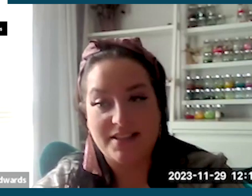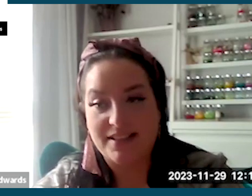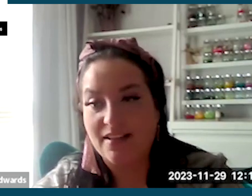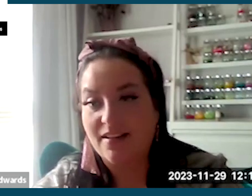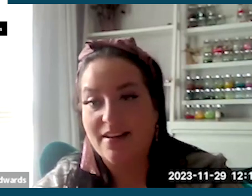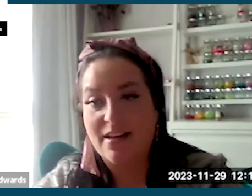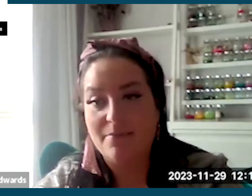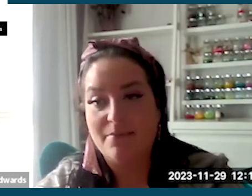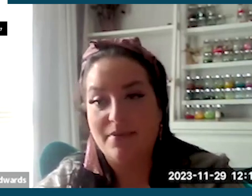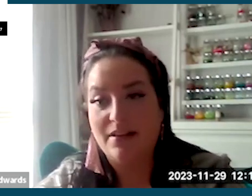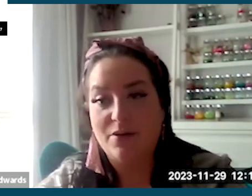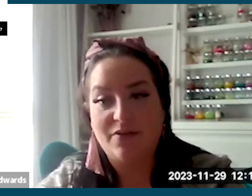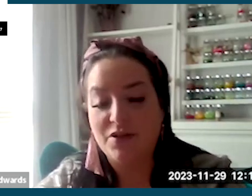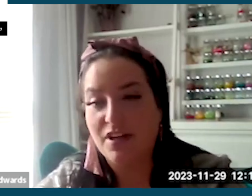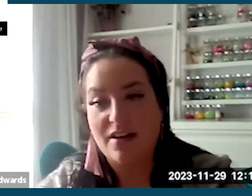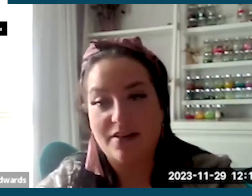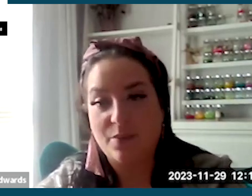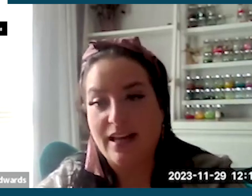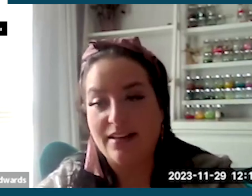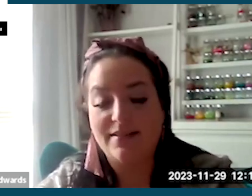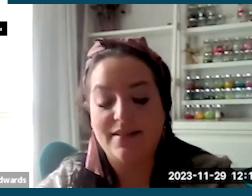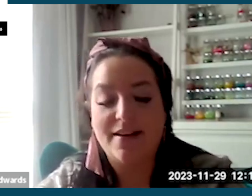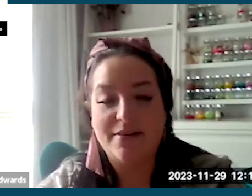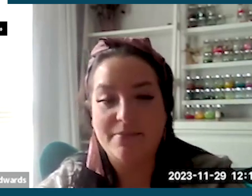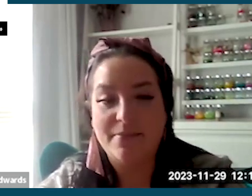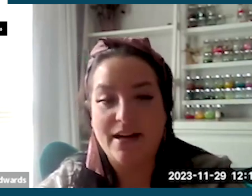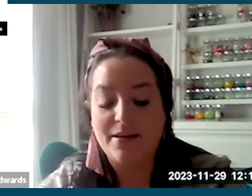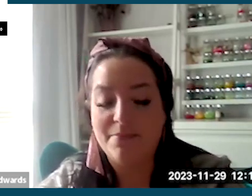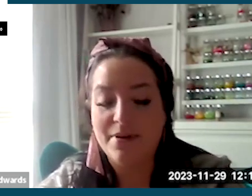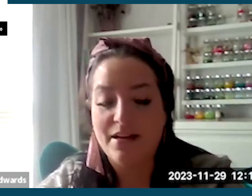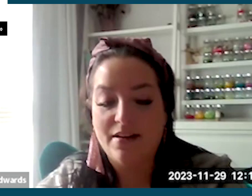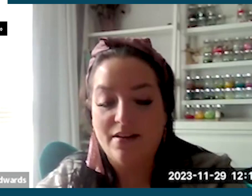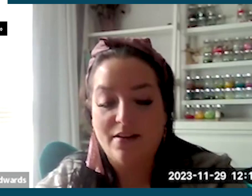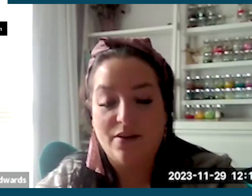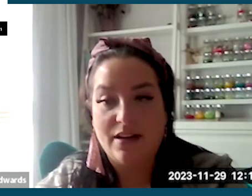I'm autistic, I'm neurodivergent in other ways. I'm